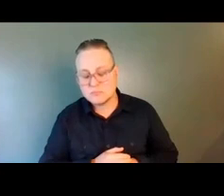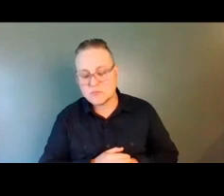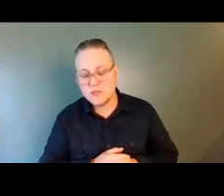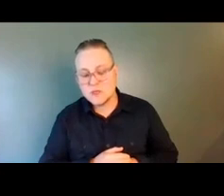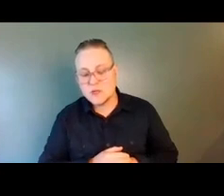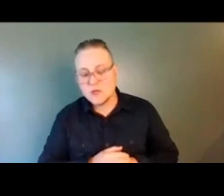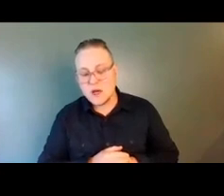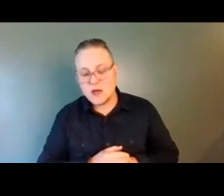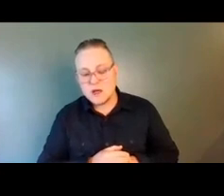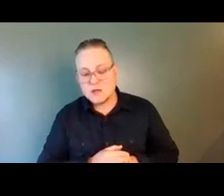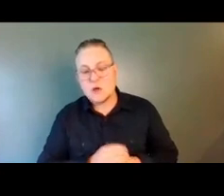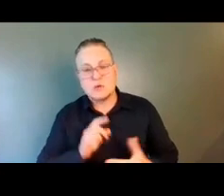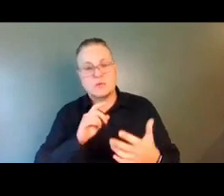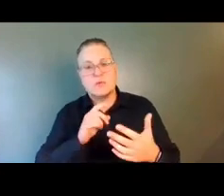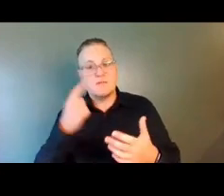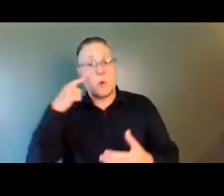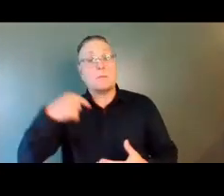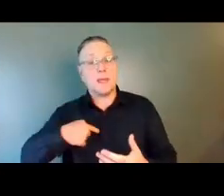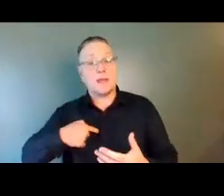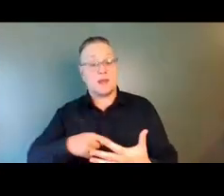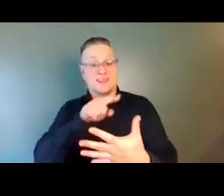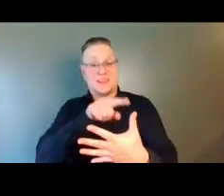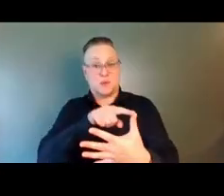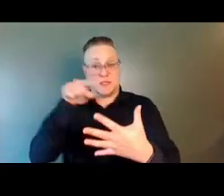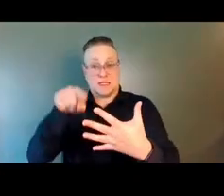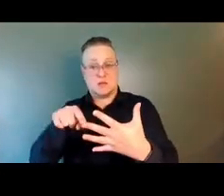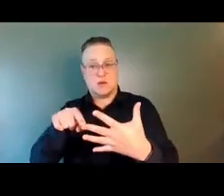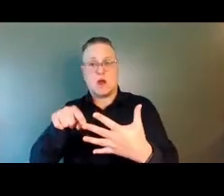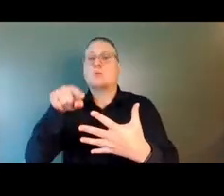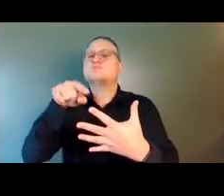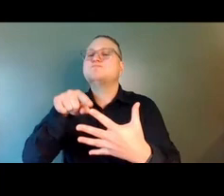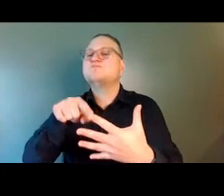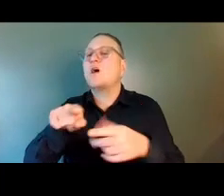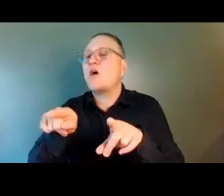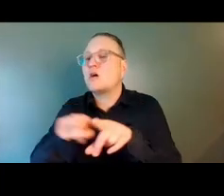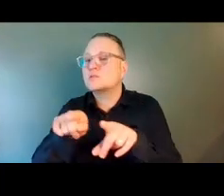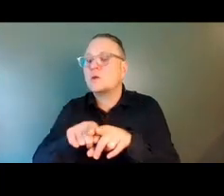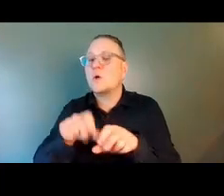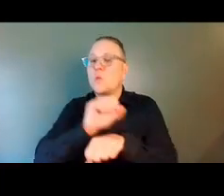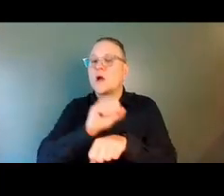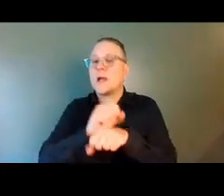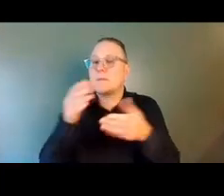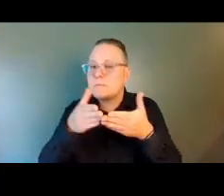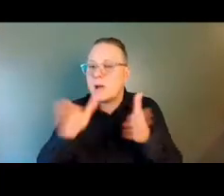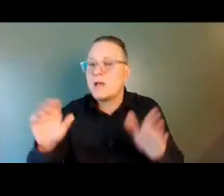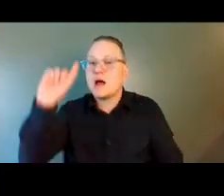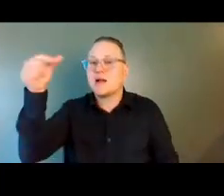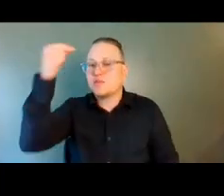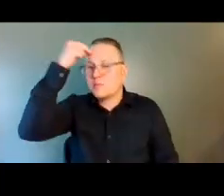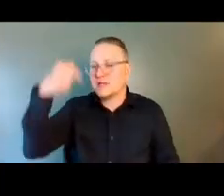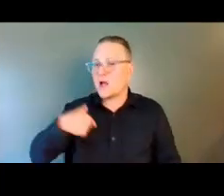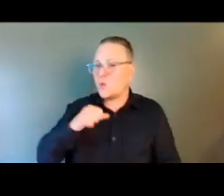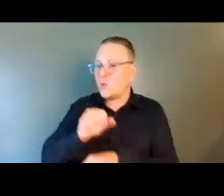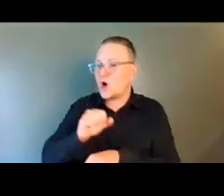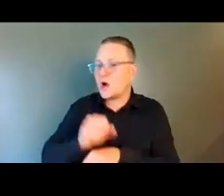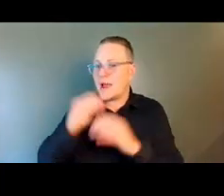those things for me, as well as working for public and like the government, as I do now, and in